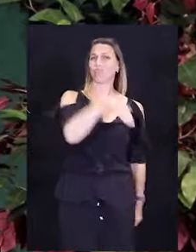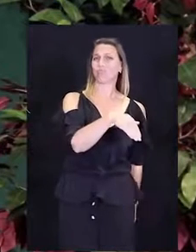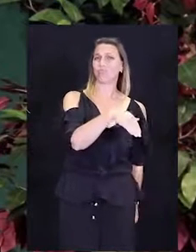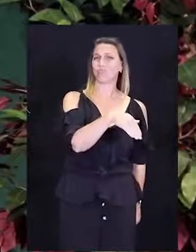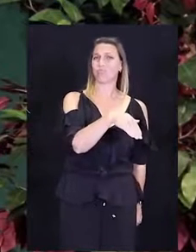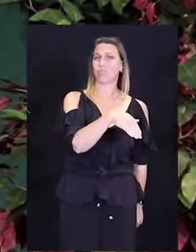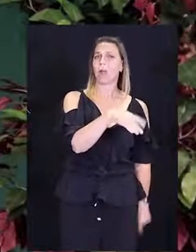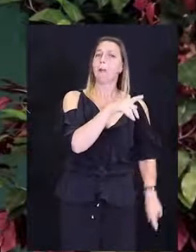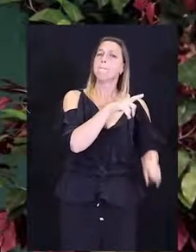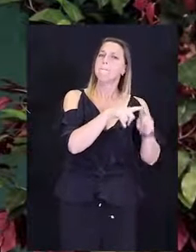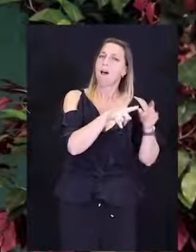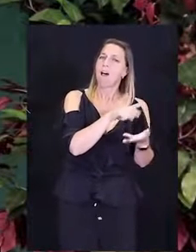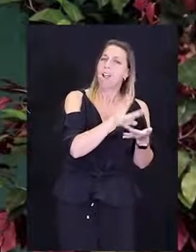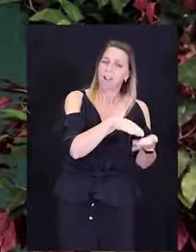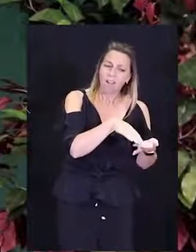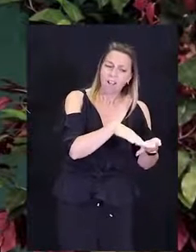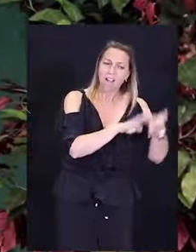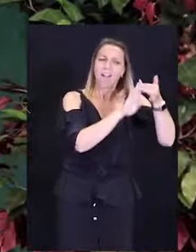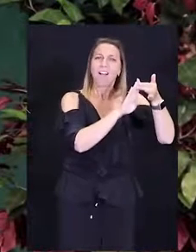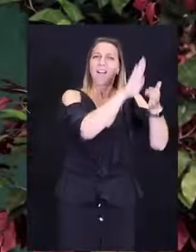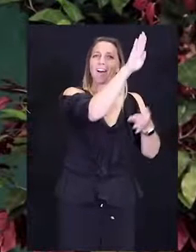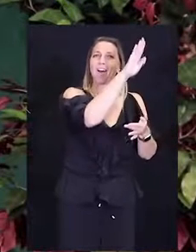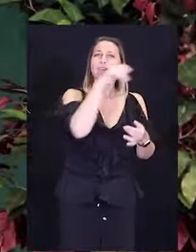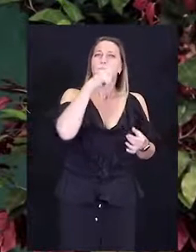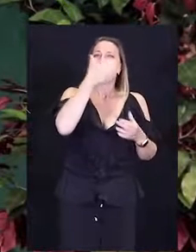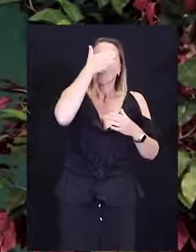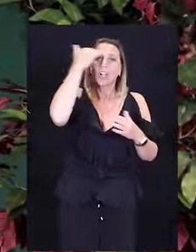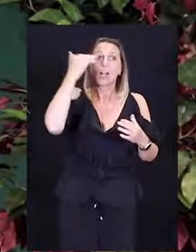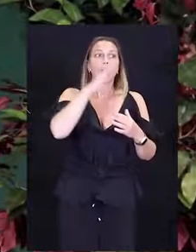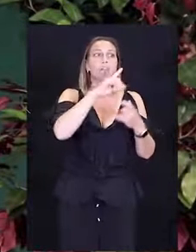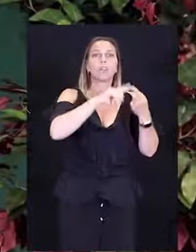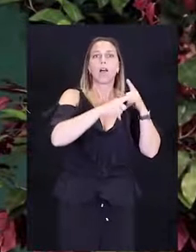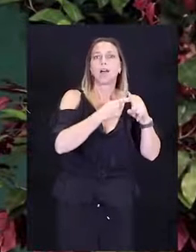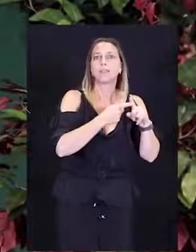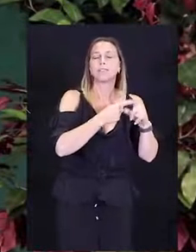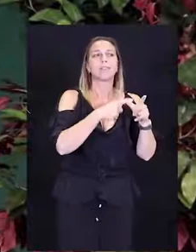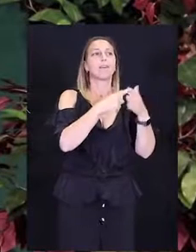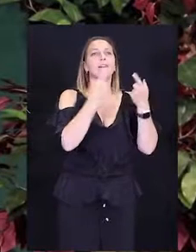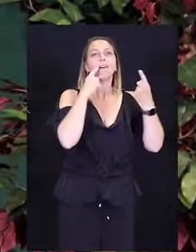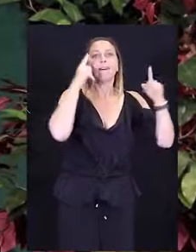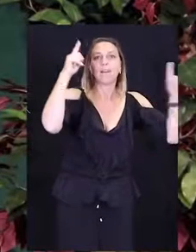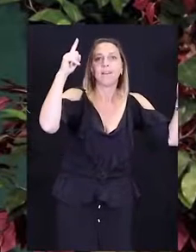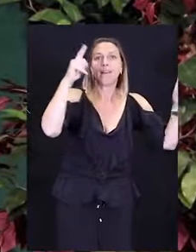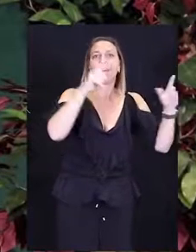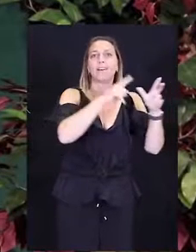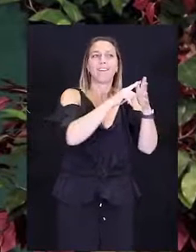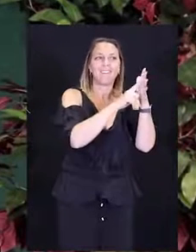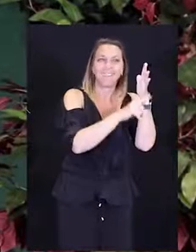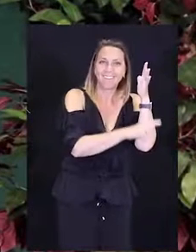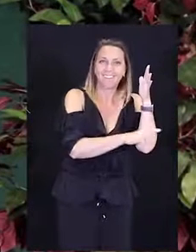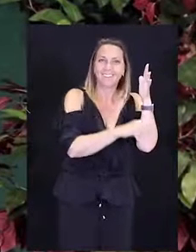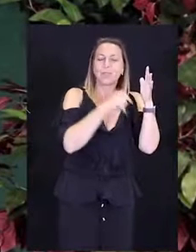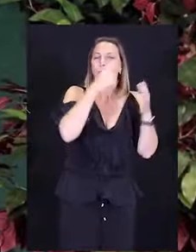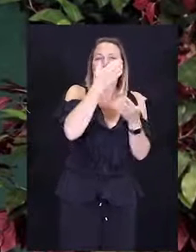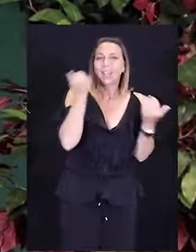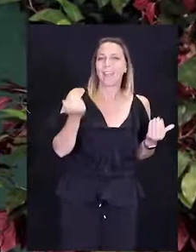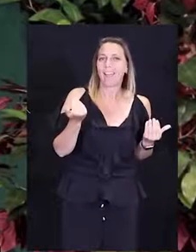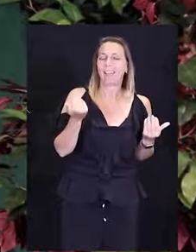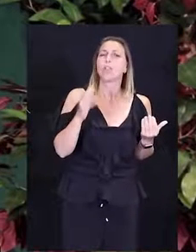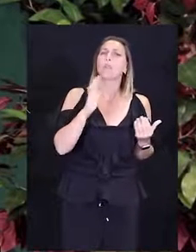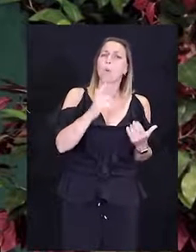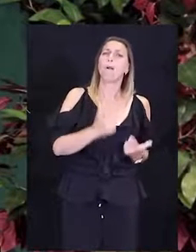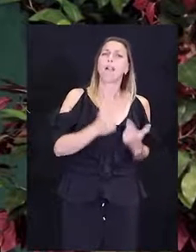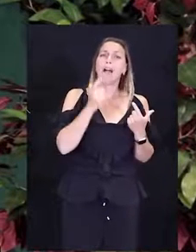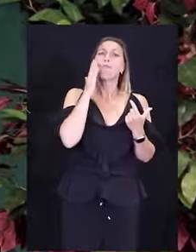that you had, all the friends that you made, and all the accomplishments that you achieved. And for ups, there certainly will be life's